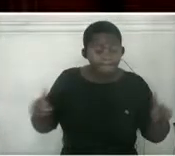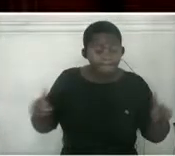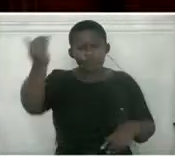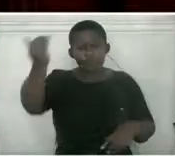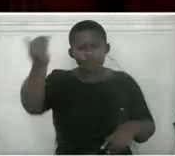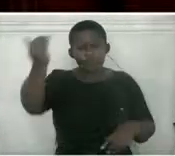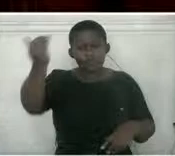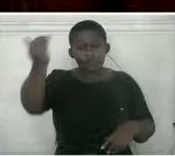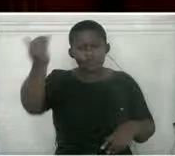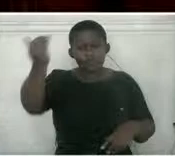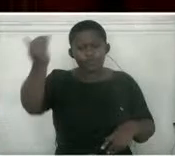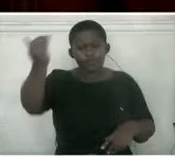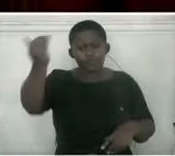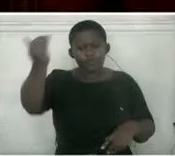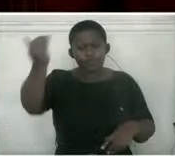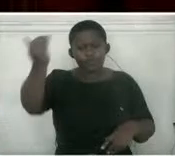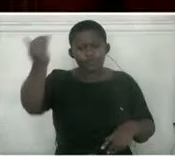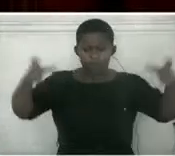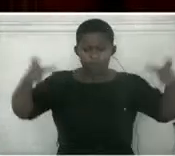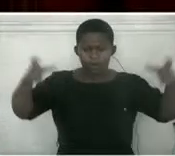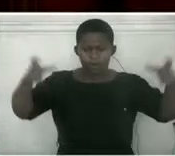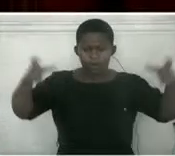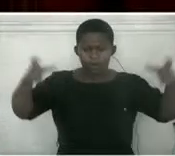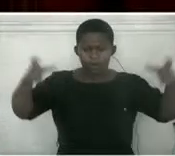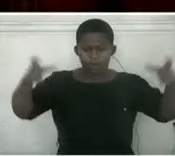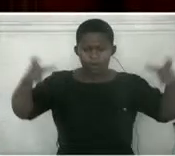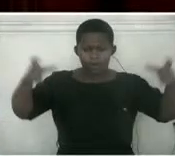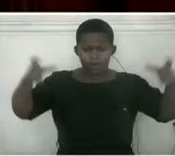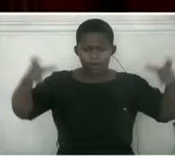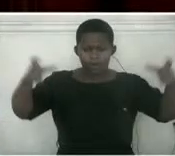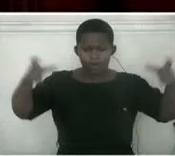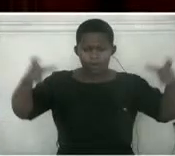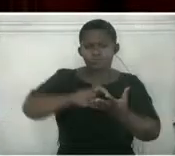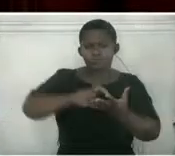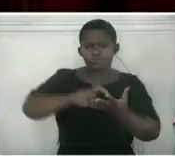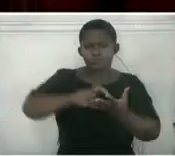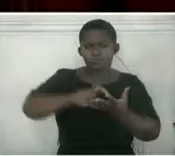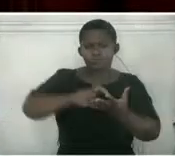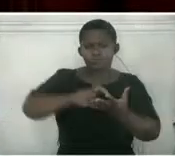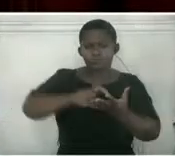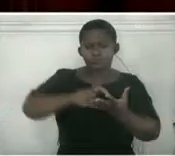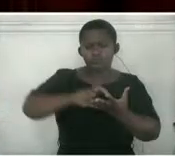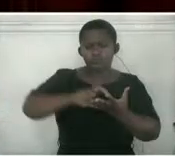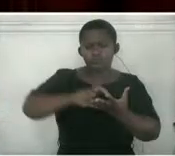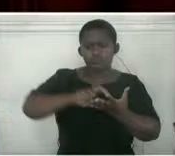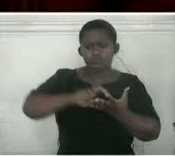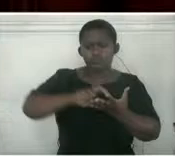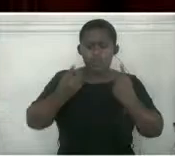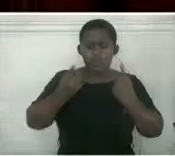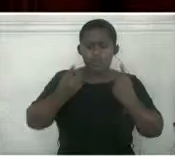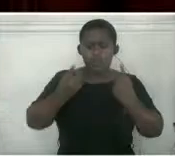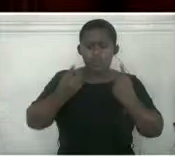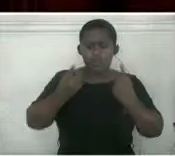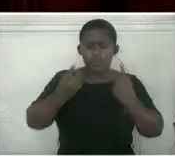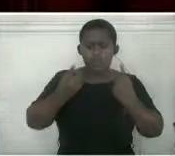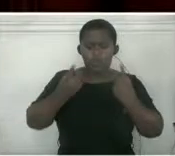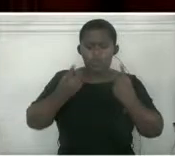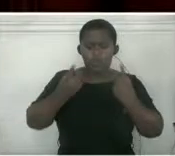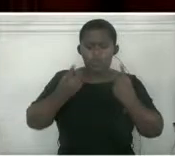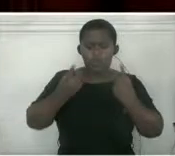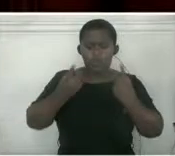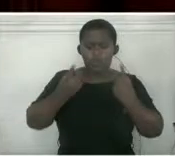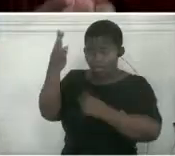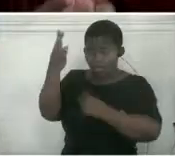siyazi inkampani ezinkulu ezikwi-tourism ziyakhala. We have engaged with national government and ensure that